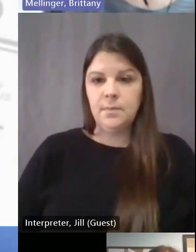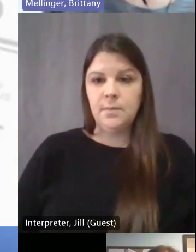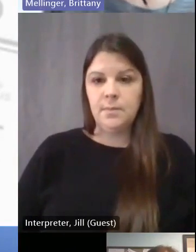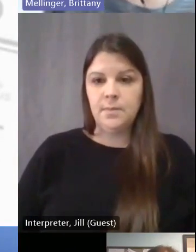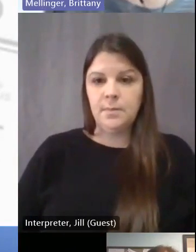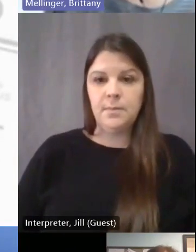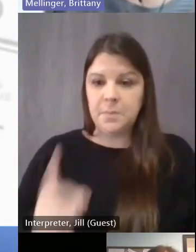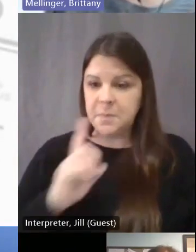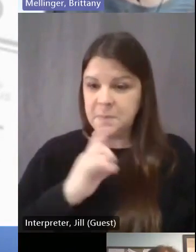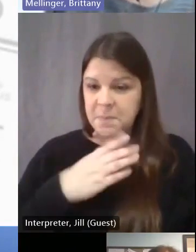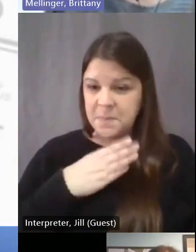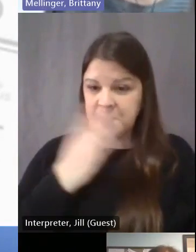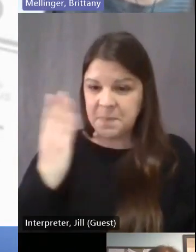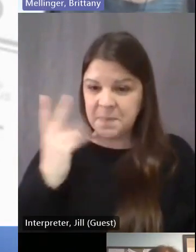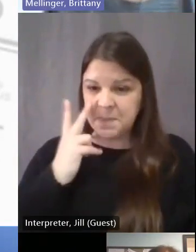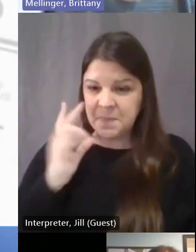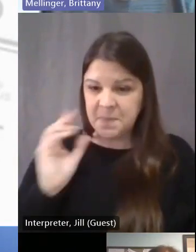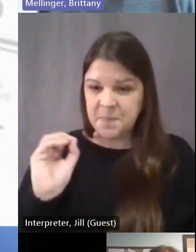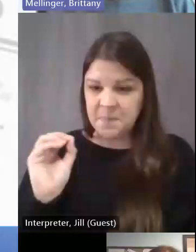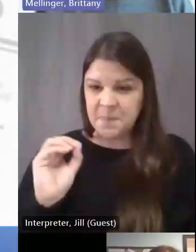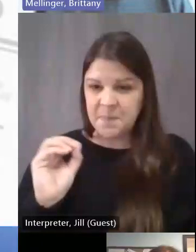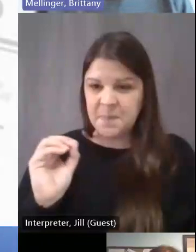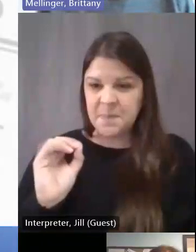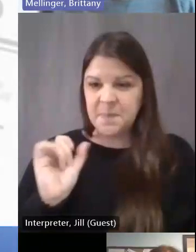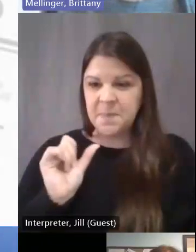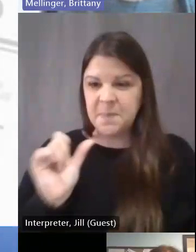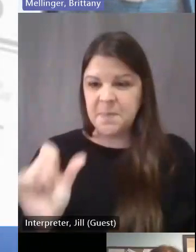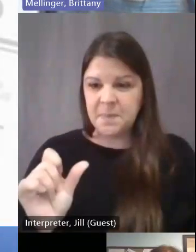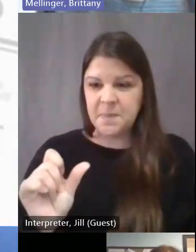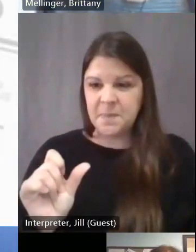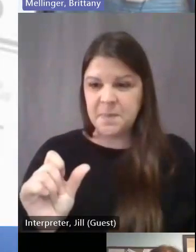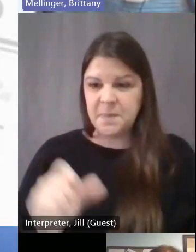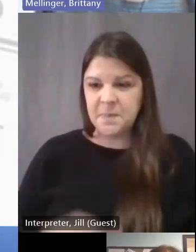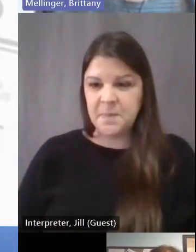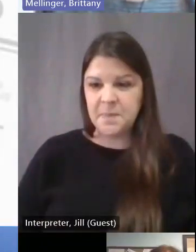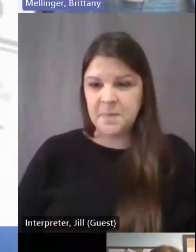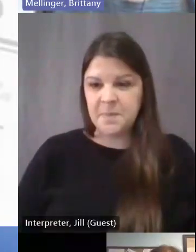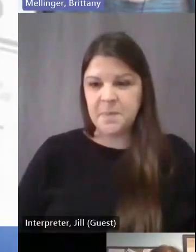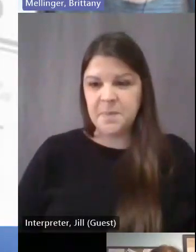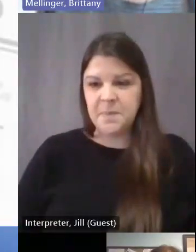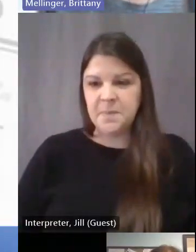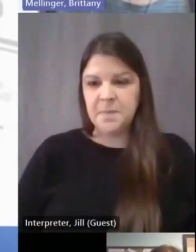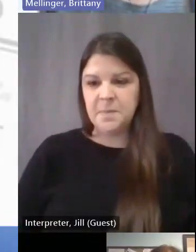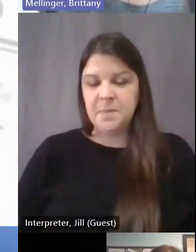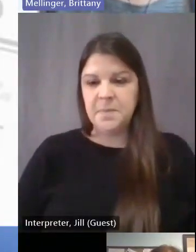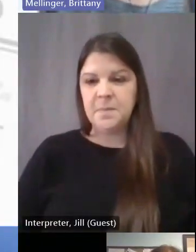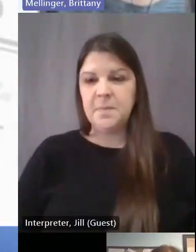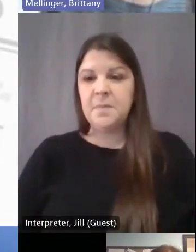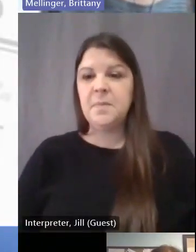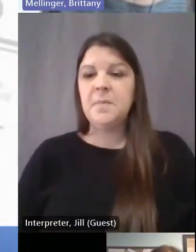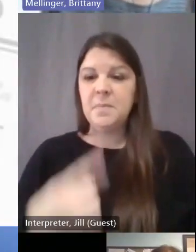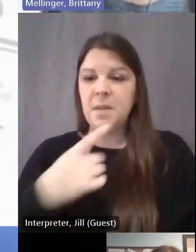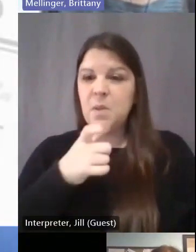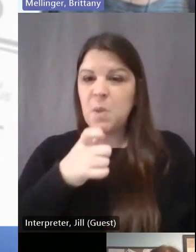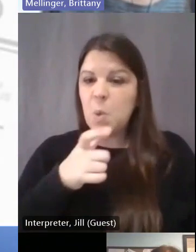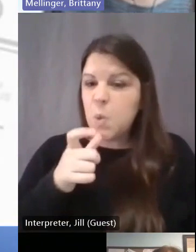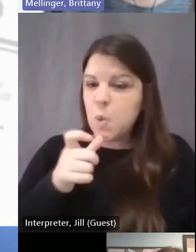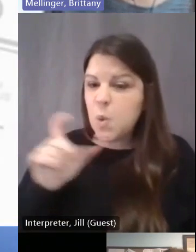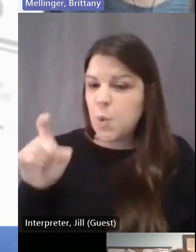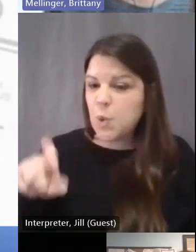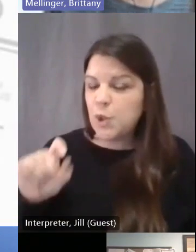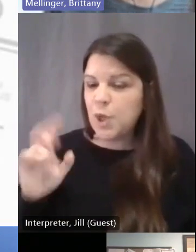All right, I'm not seeing anything in the chat, so we'll keep moving on. But this is, yeah, it's giving hints about who